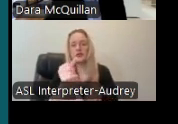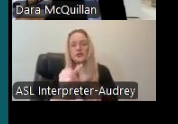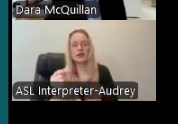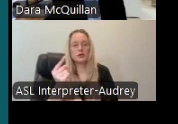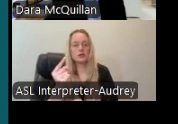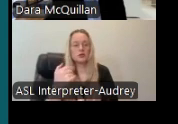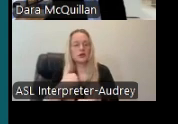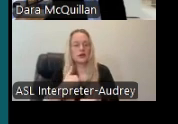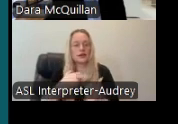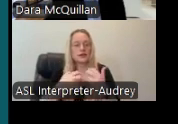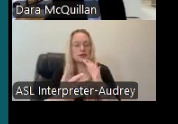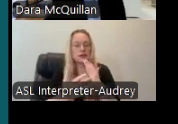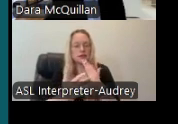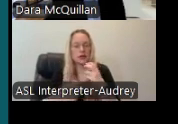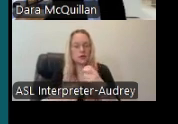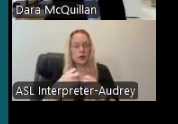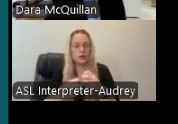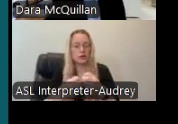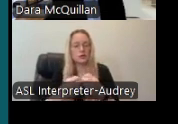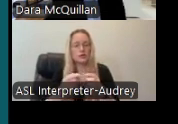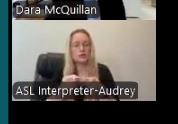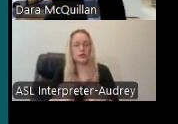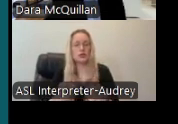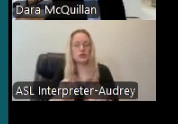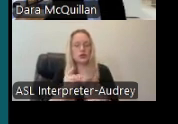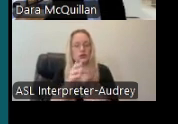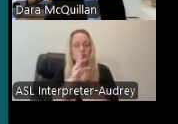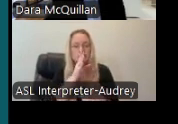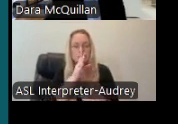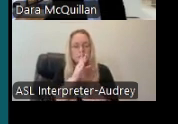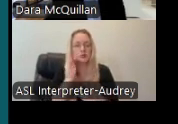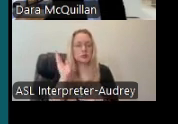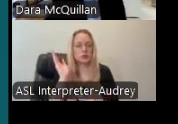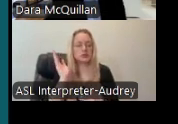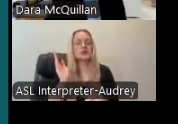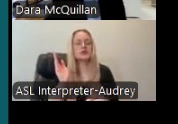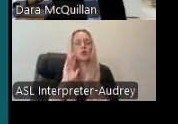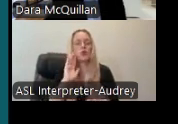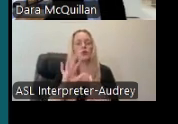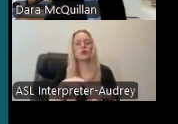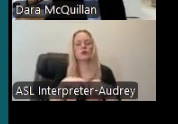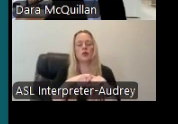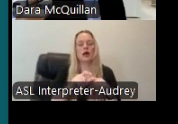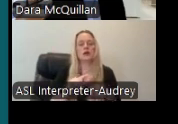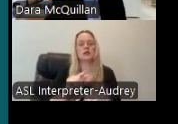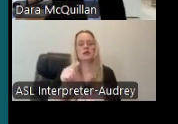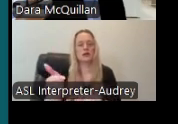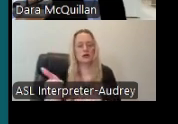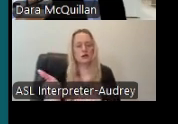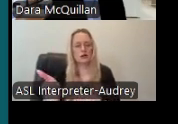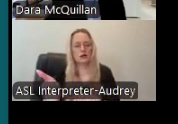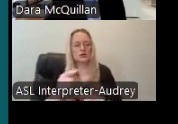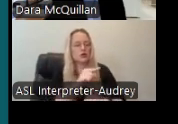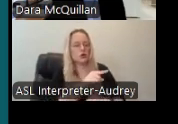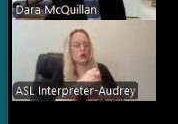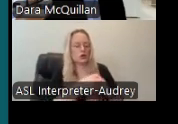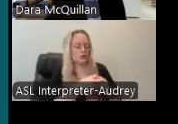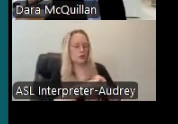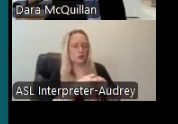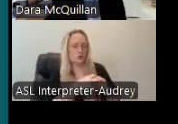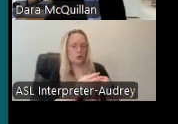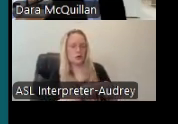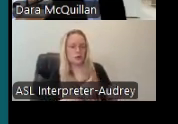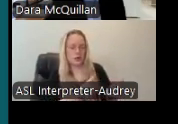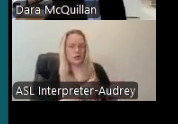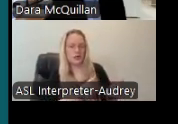technical difficulties during testimony, we will pause and move on to the next speaker to allow for troubleshooting to occur in the background,